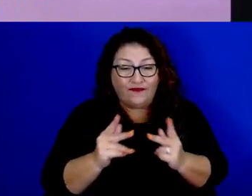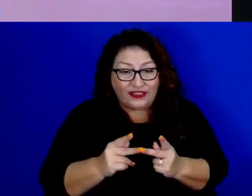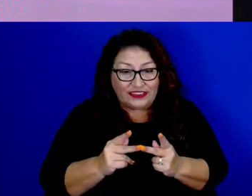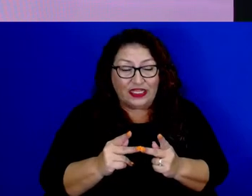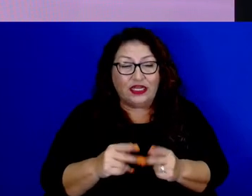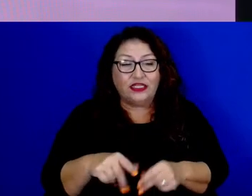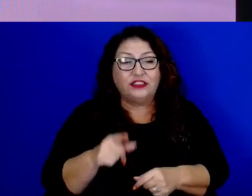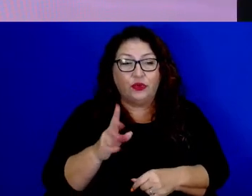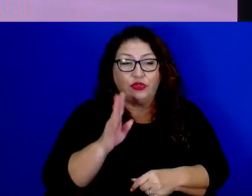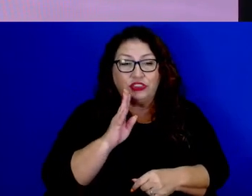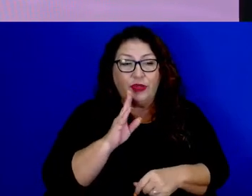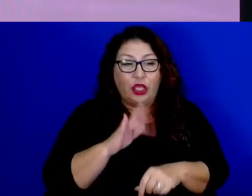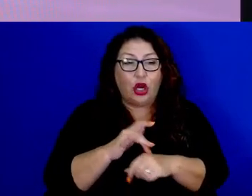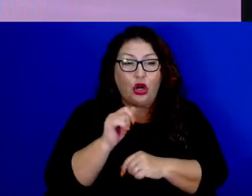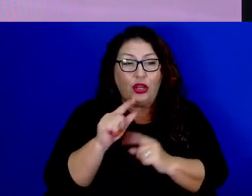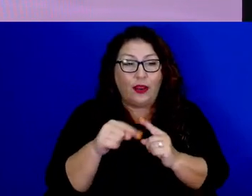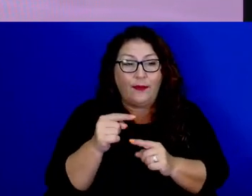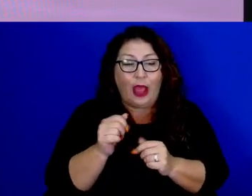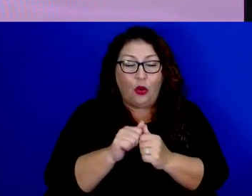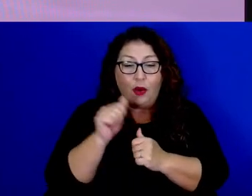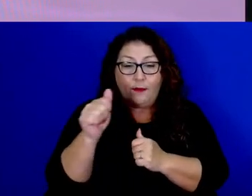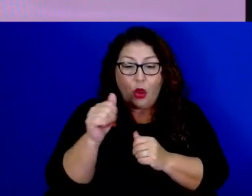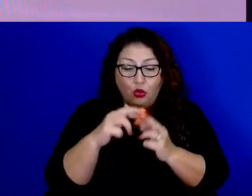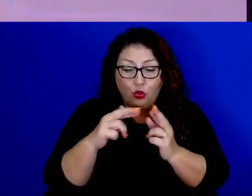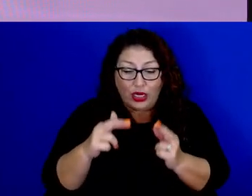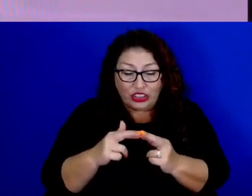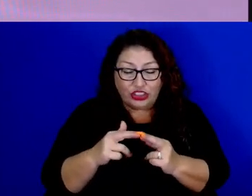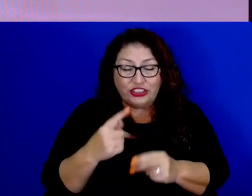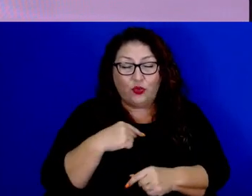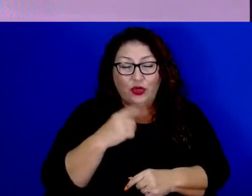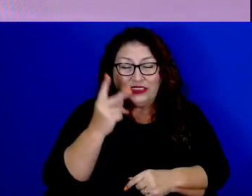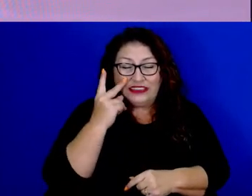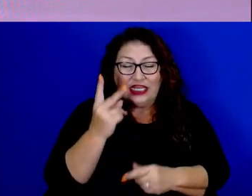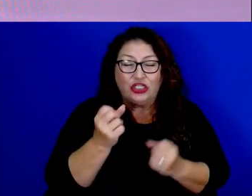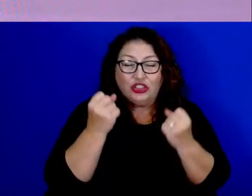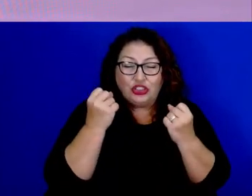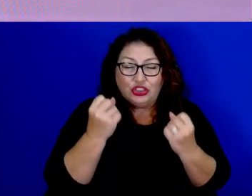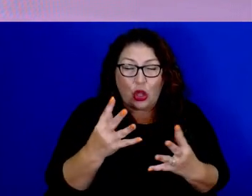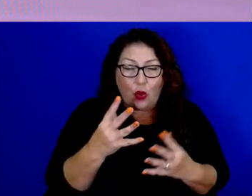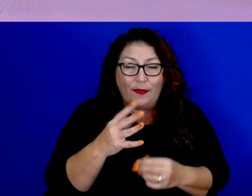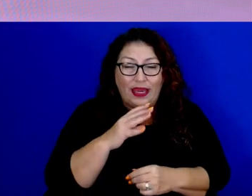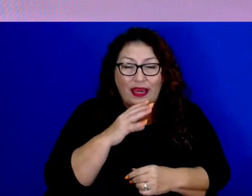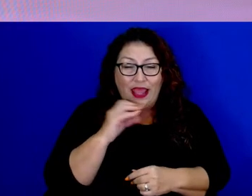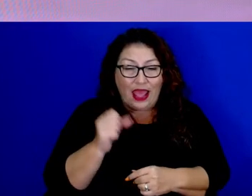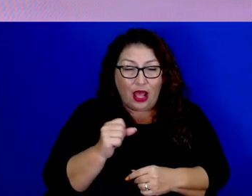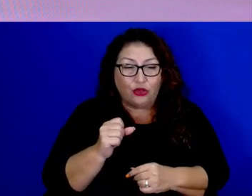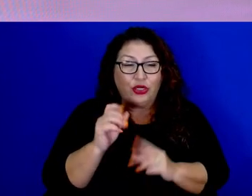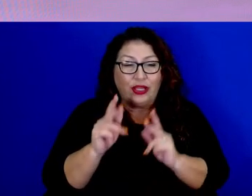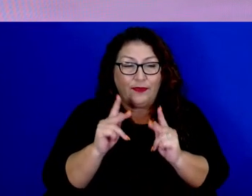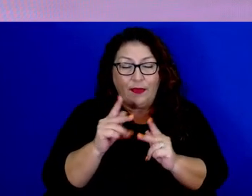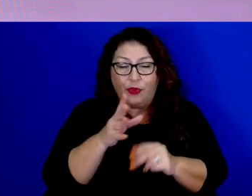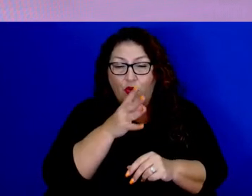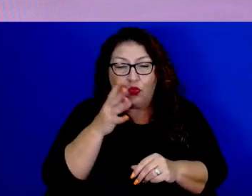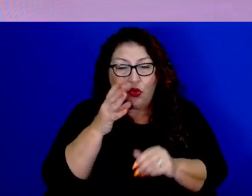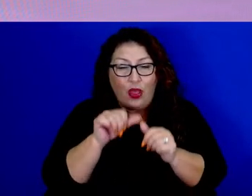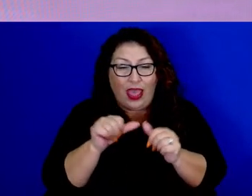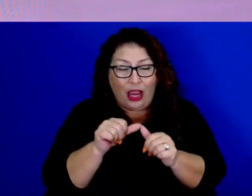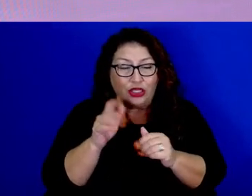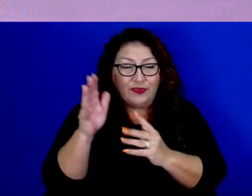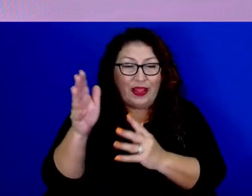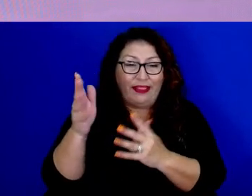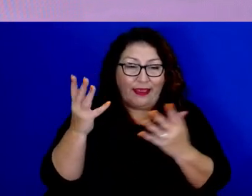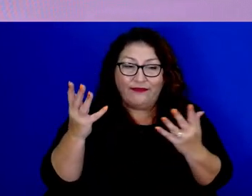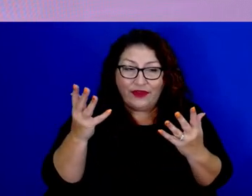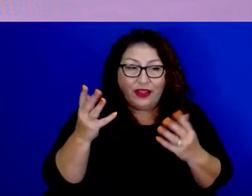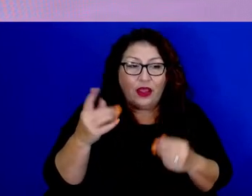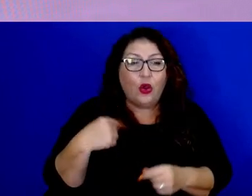about remote regions. We are seeing so many elderly people in rural areas being left behind. We need to make sure that